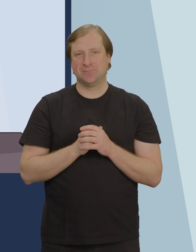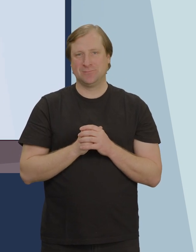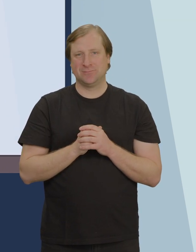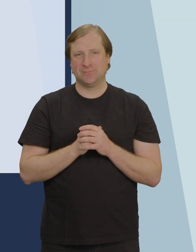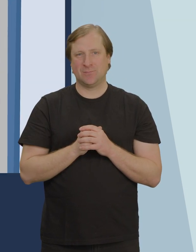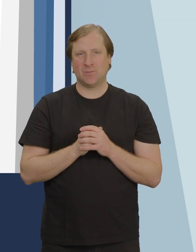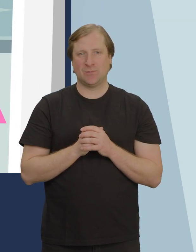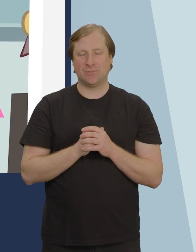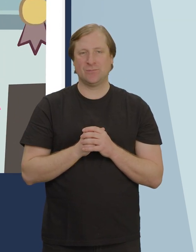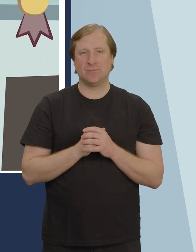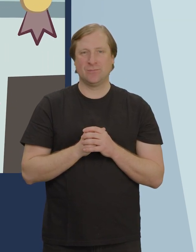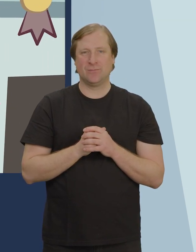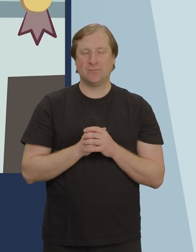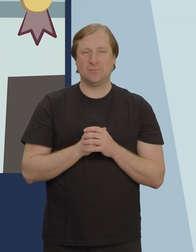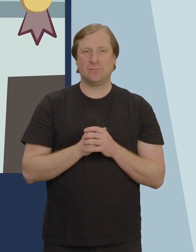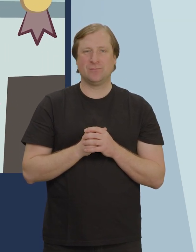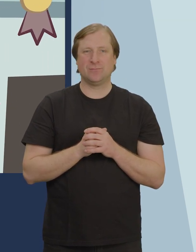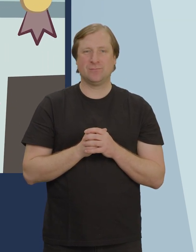meeting.